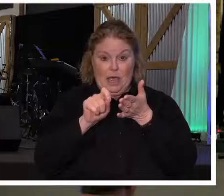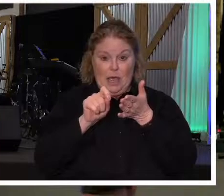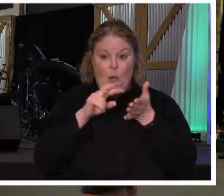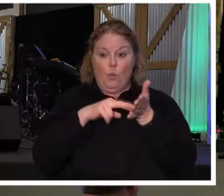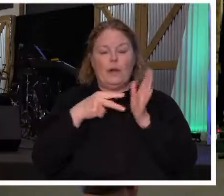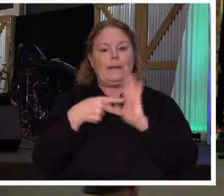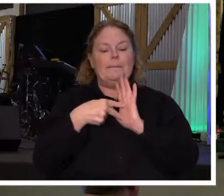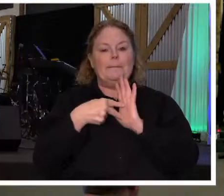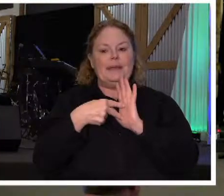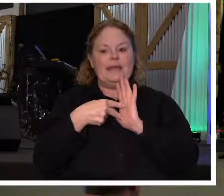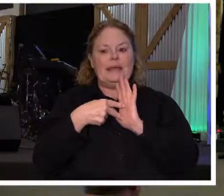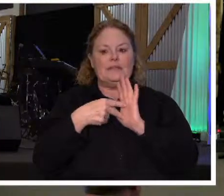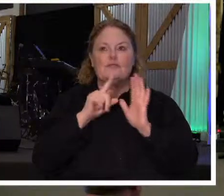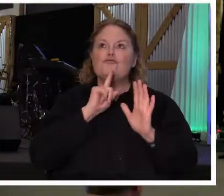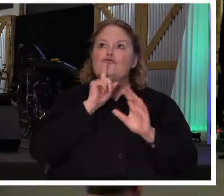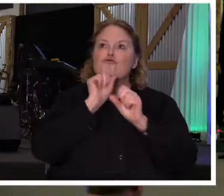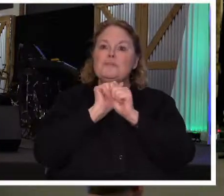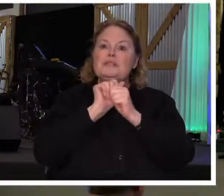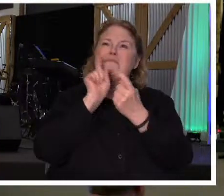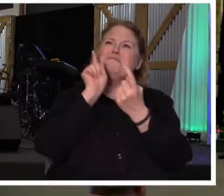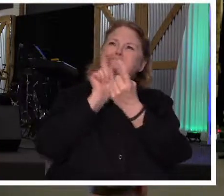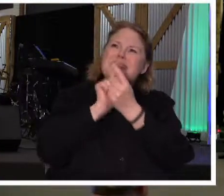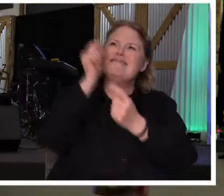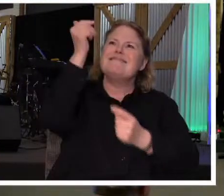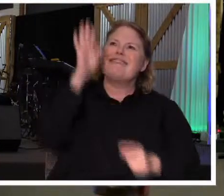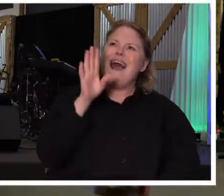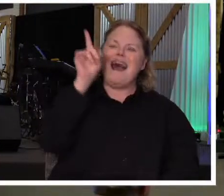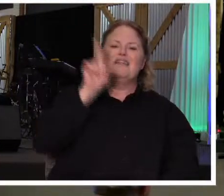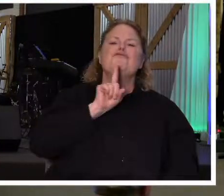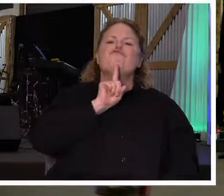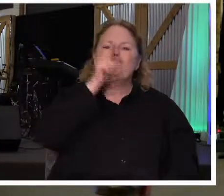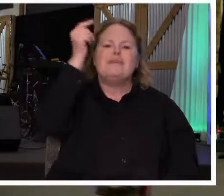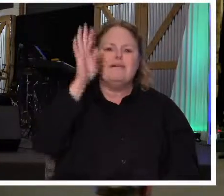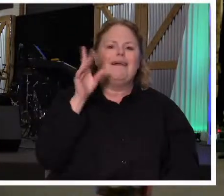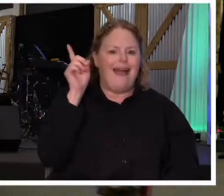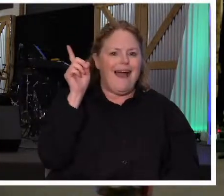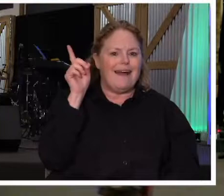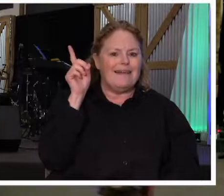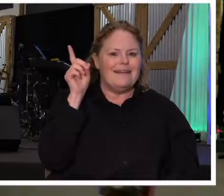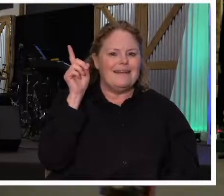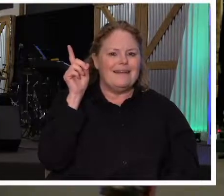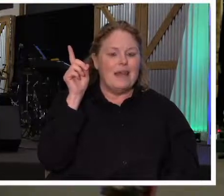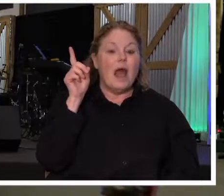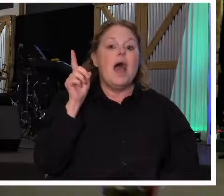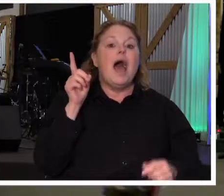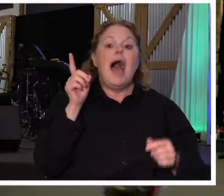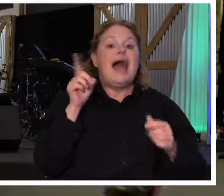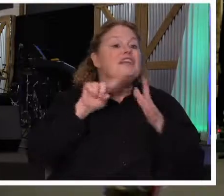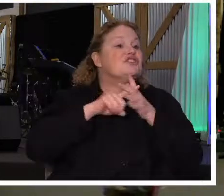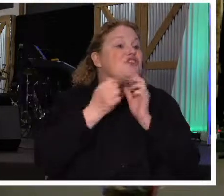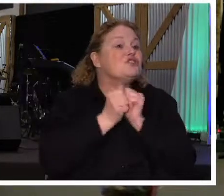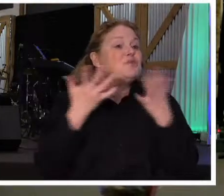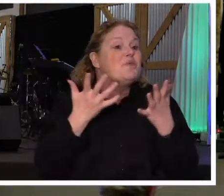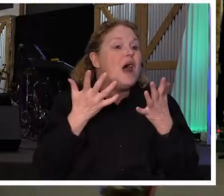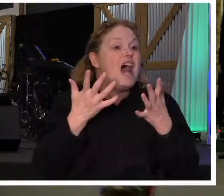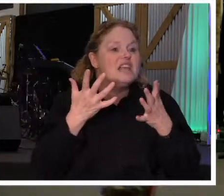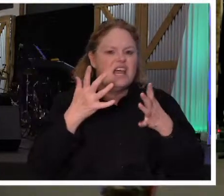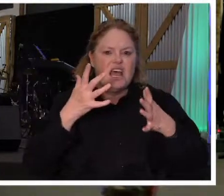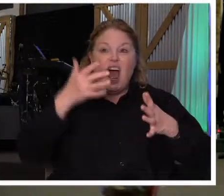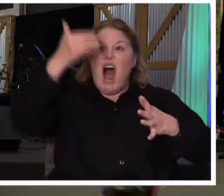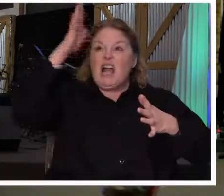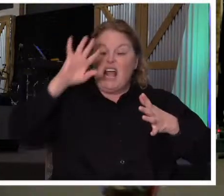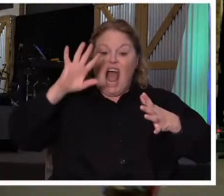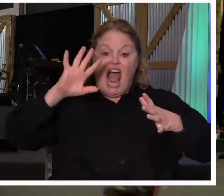have a genuine encounter with the reality of God, that it starts with a God quake, it moves to a